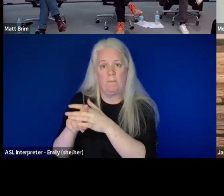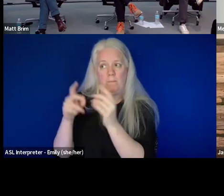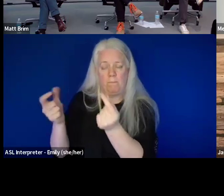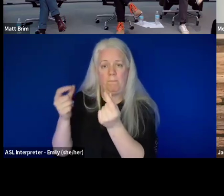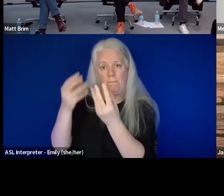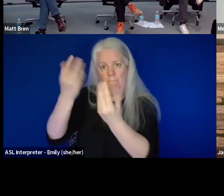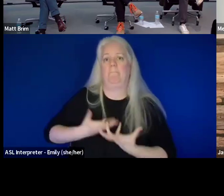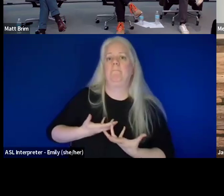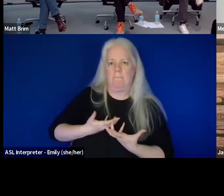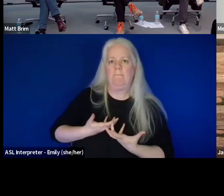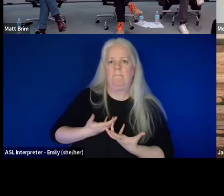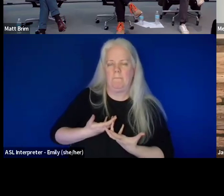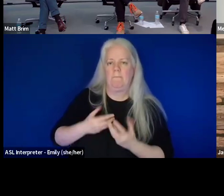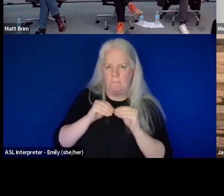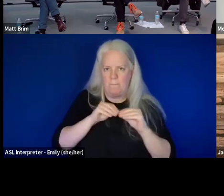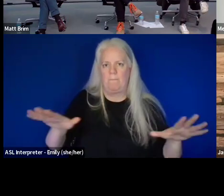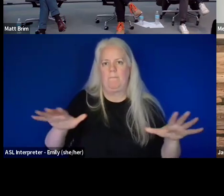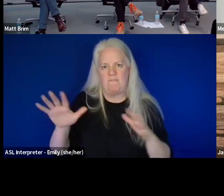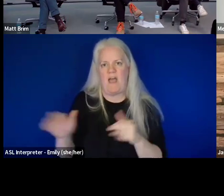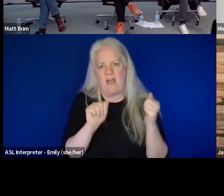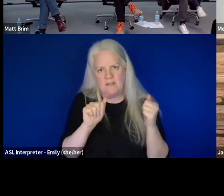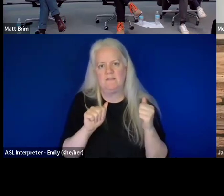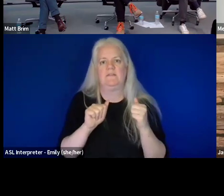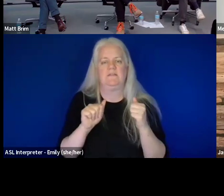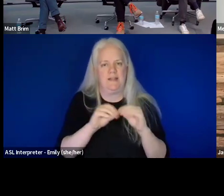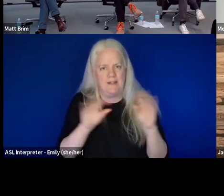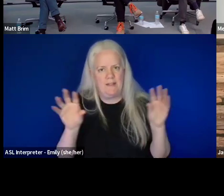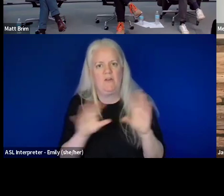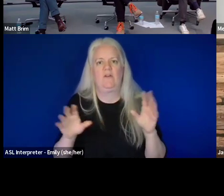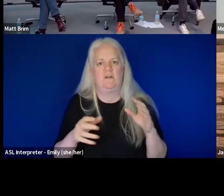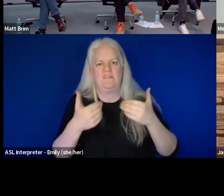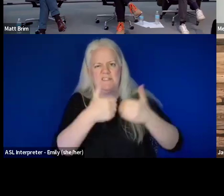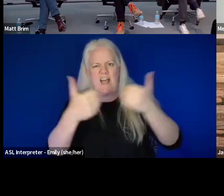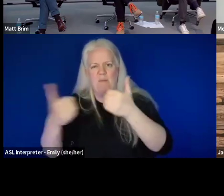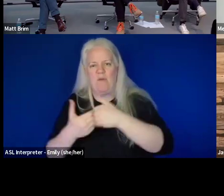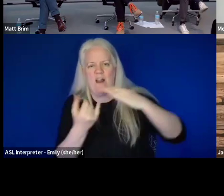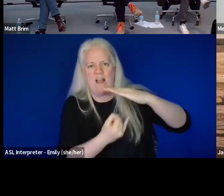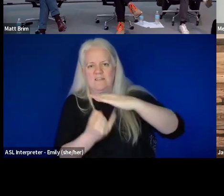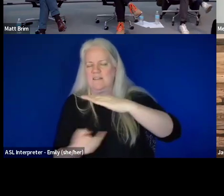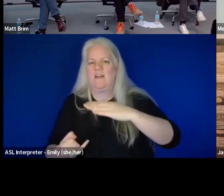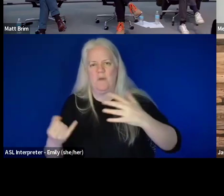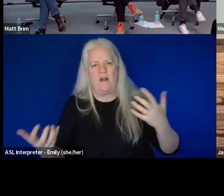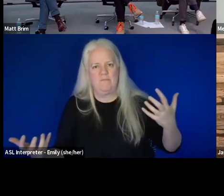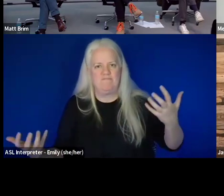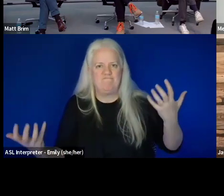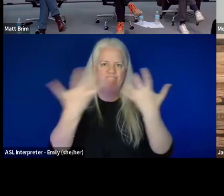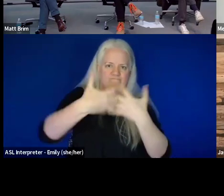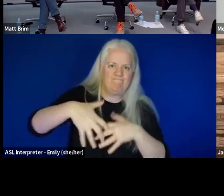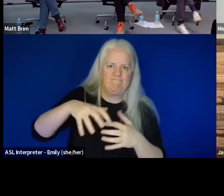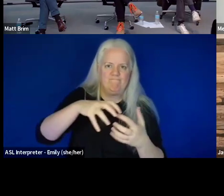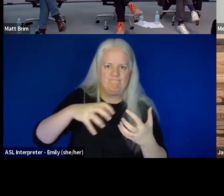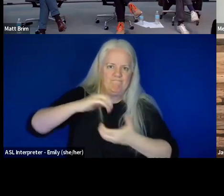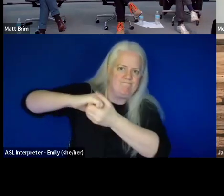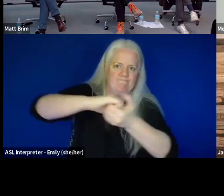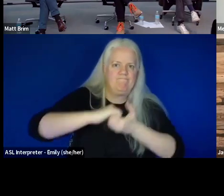things like this to be disseminated a lot quicker, break down those siloing of components, and really be able to co-elevate each other. So